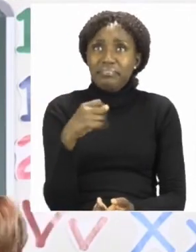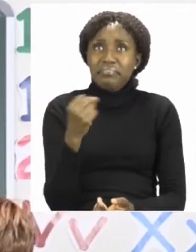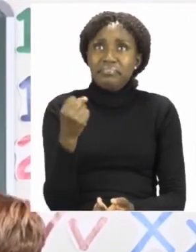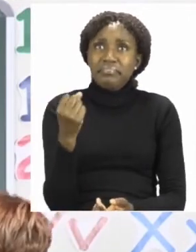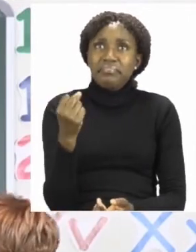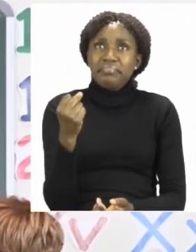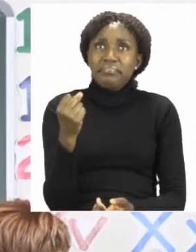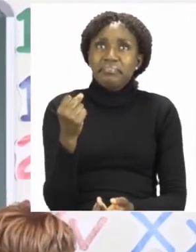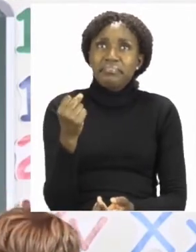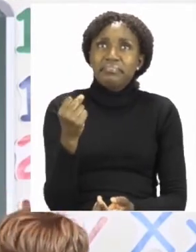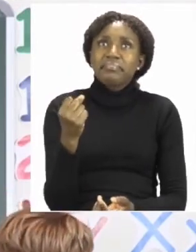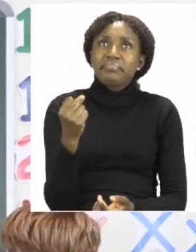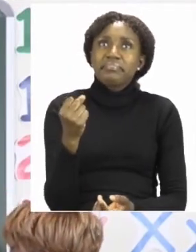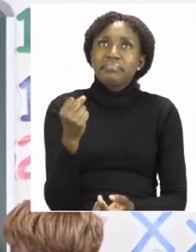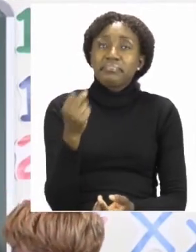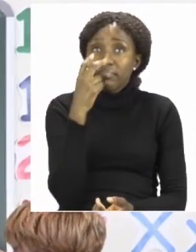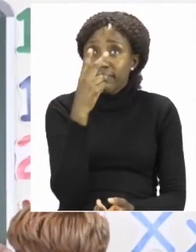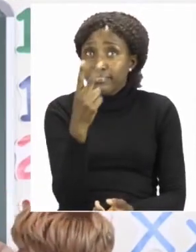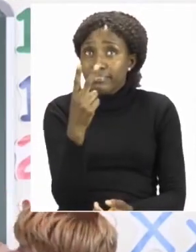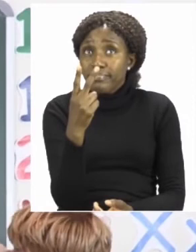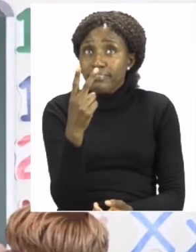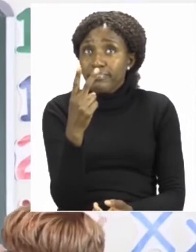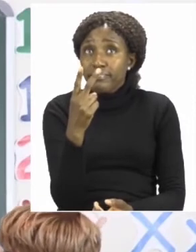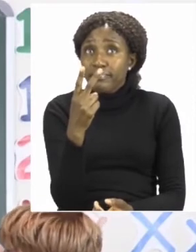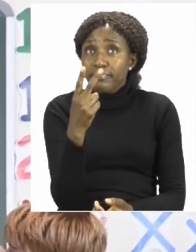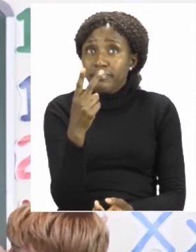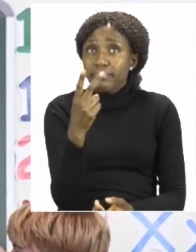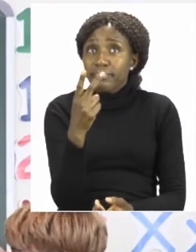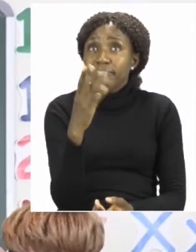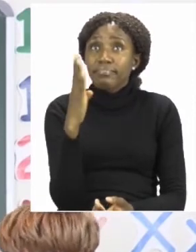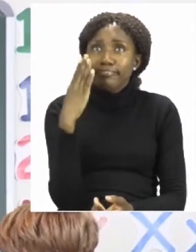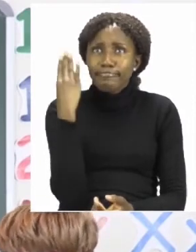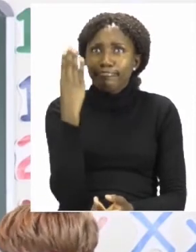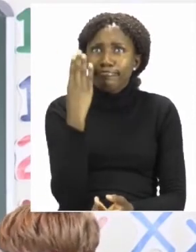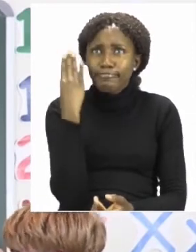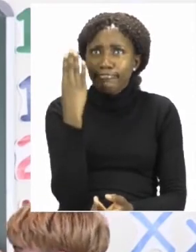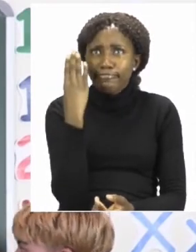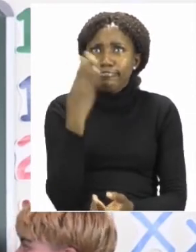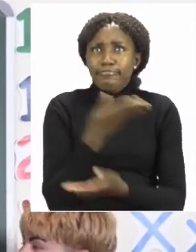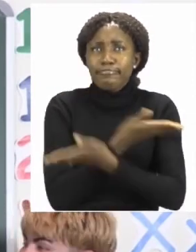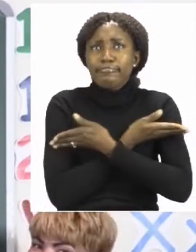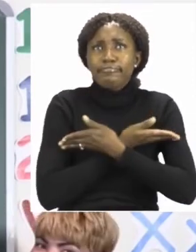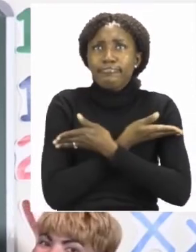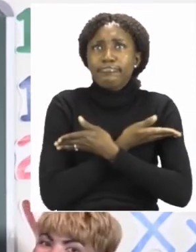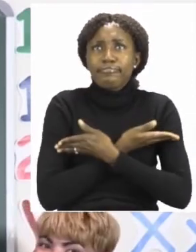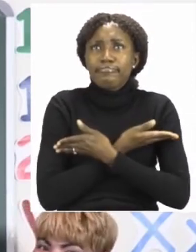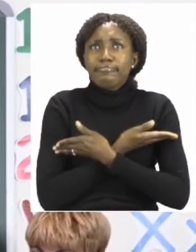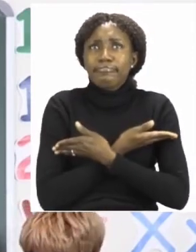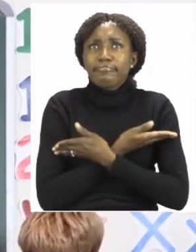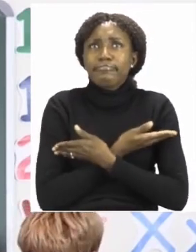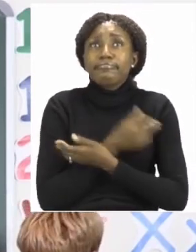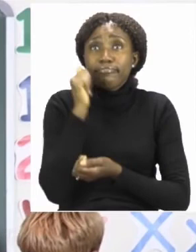so you will see over here here we have a blue top and we have a